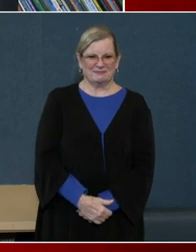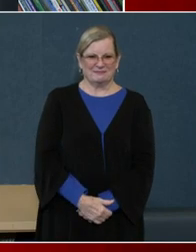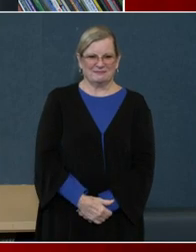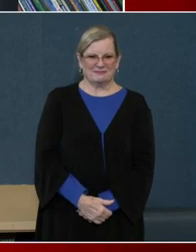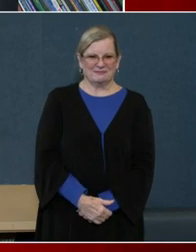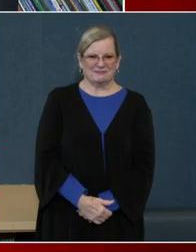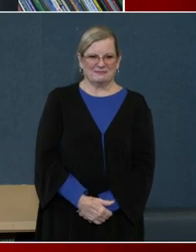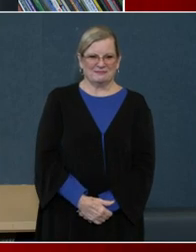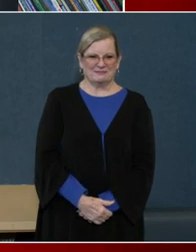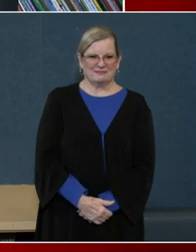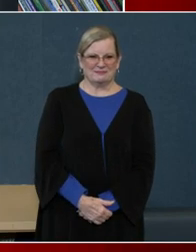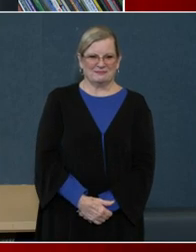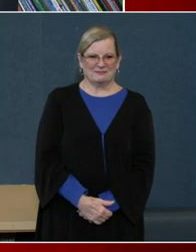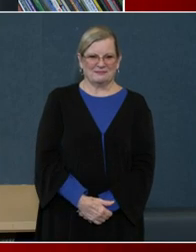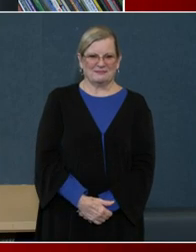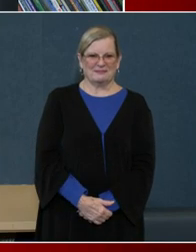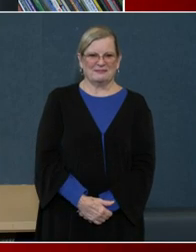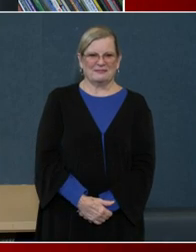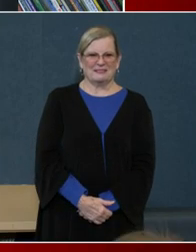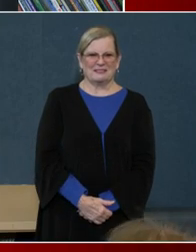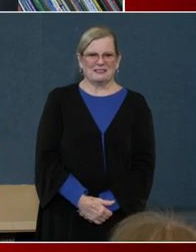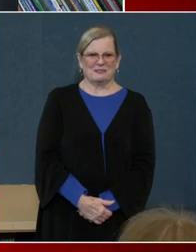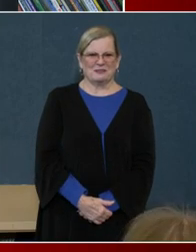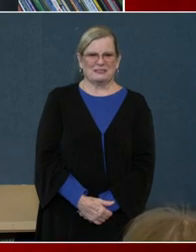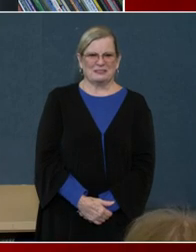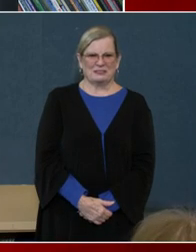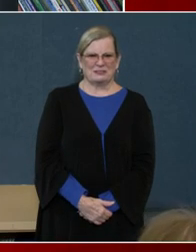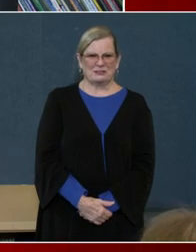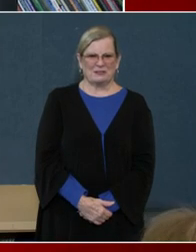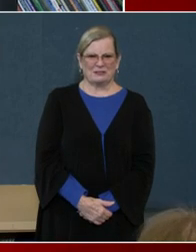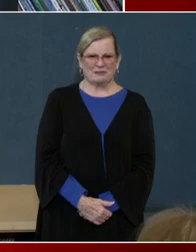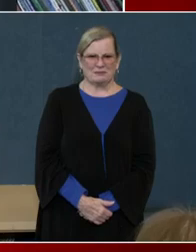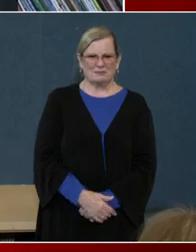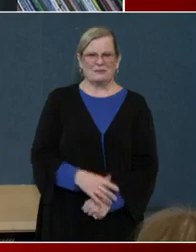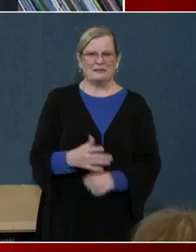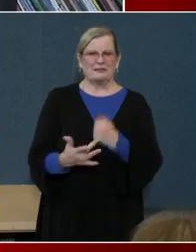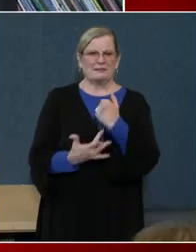22nd agenda. Phil, I think we want to get you a new mic.